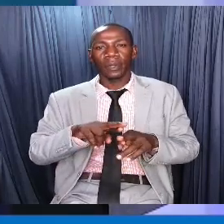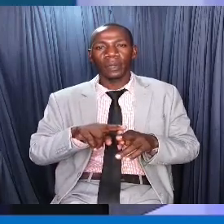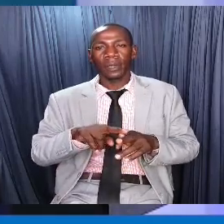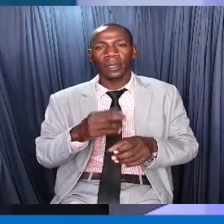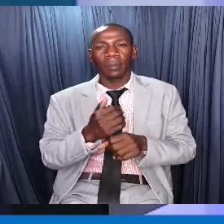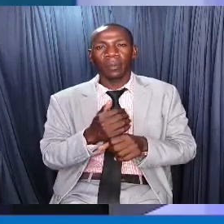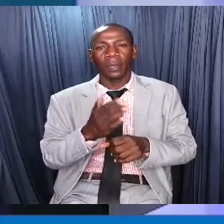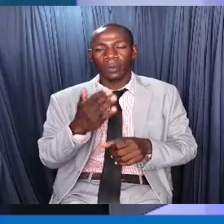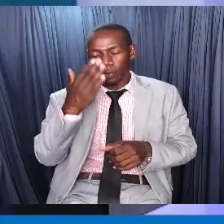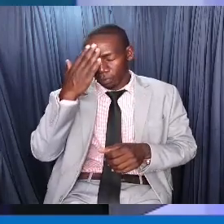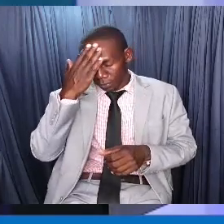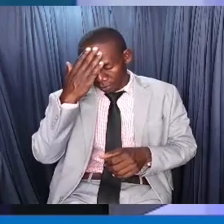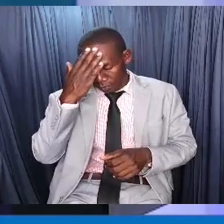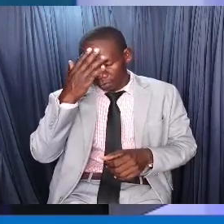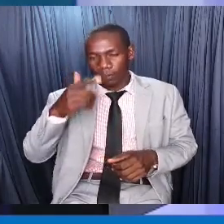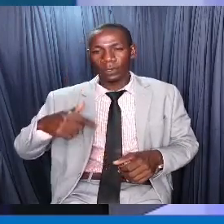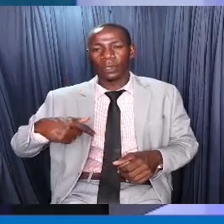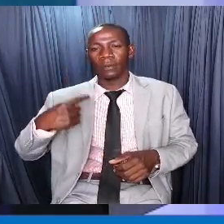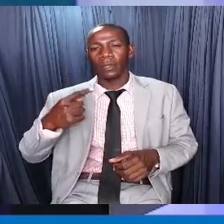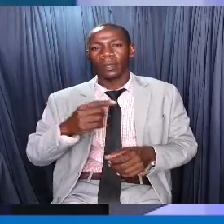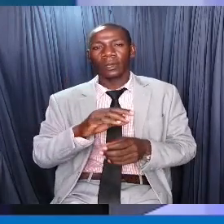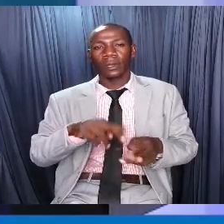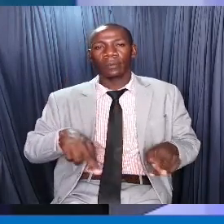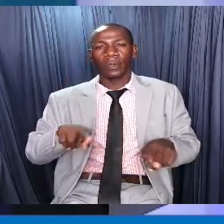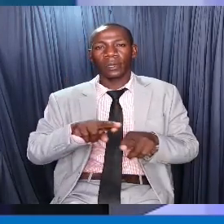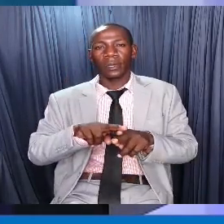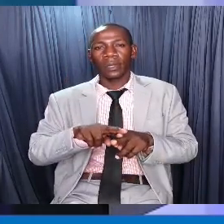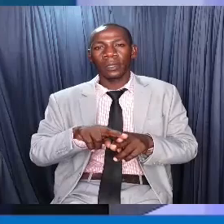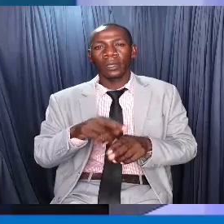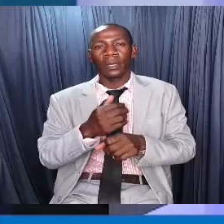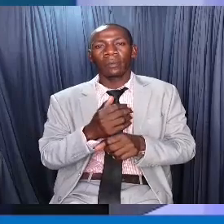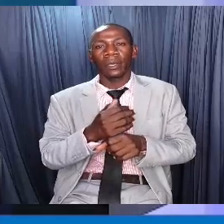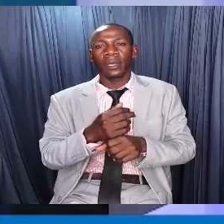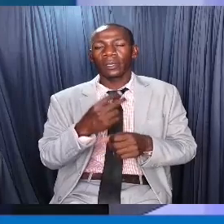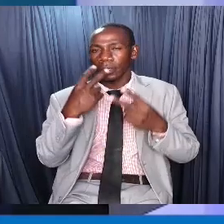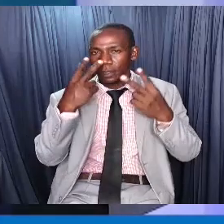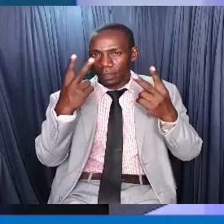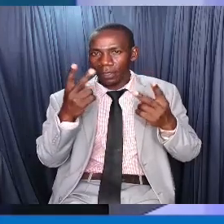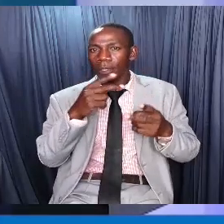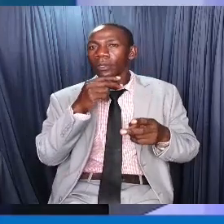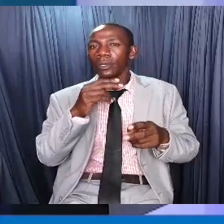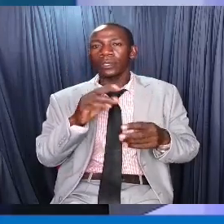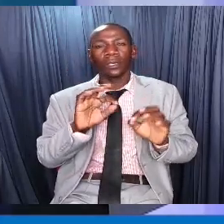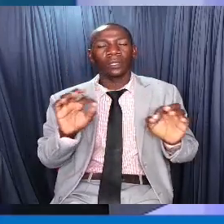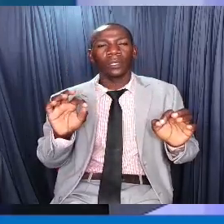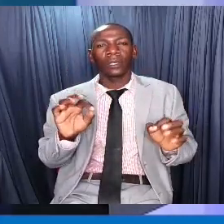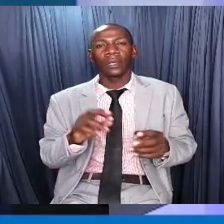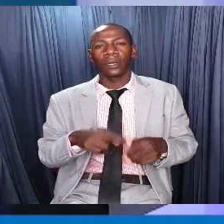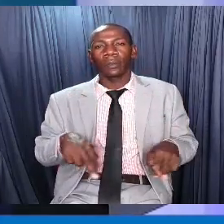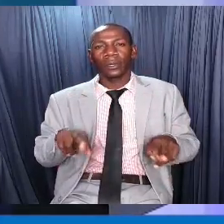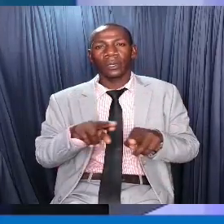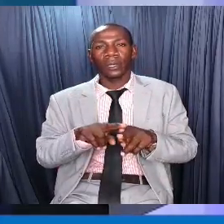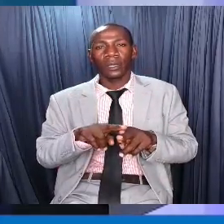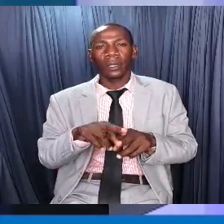inamfanya mtu kunyenyekea. Makes one to humble himself. Toba, repentance inamfanya mtu kujiona hafai. Makes one to feel nothing. Toba,